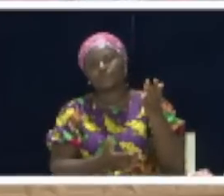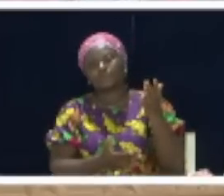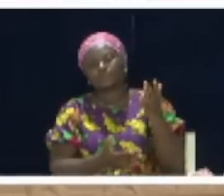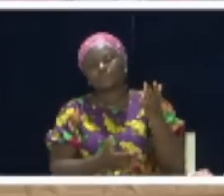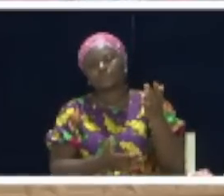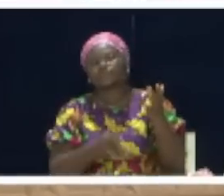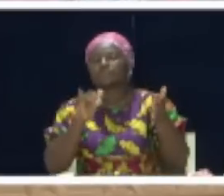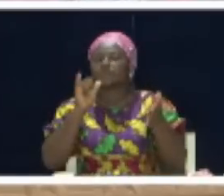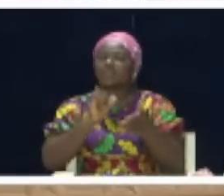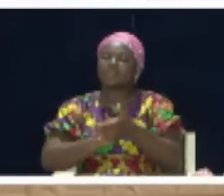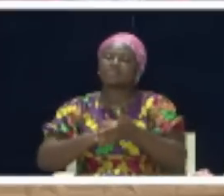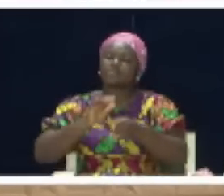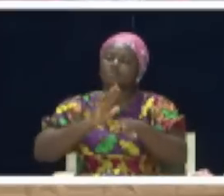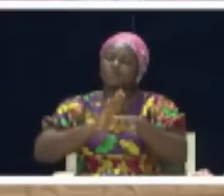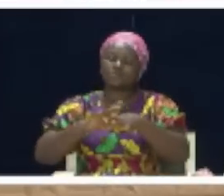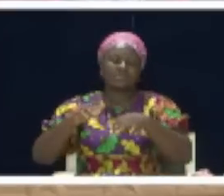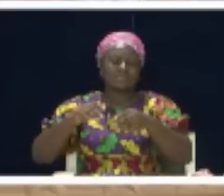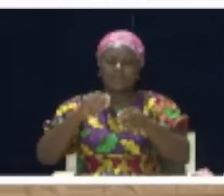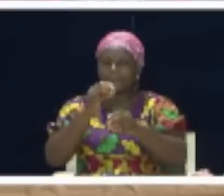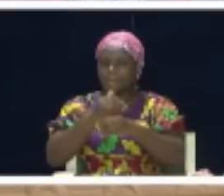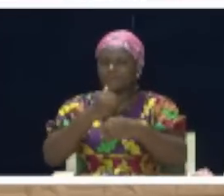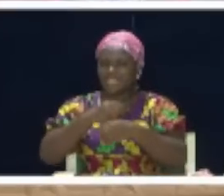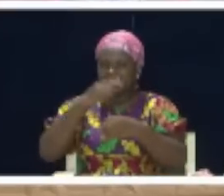That doesn't make sense.